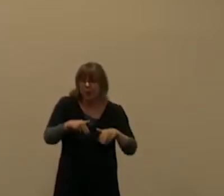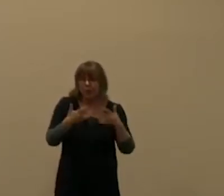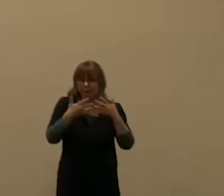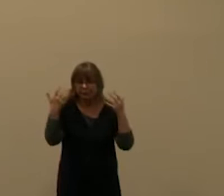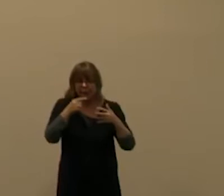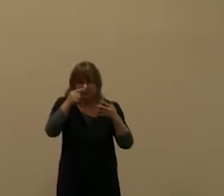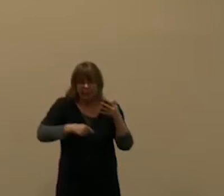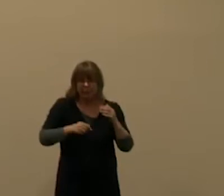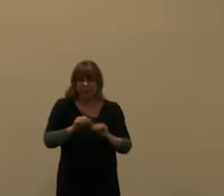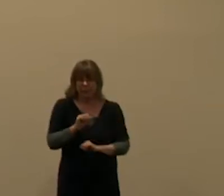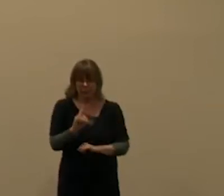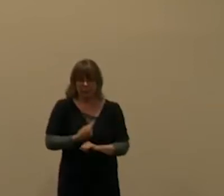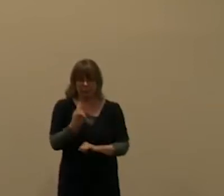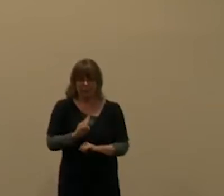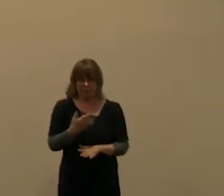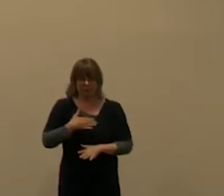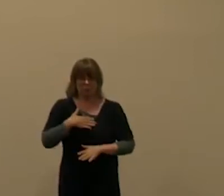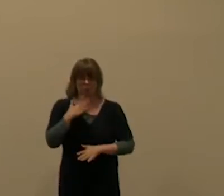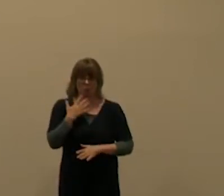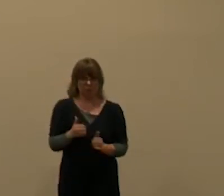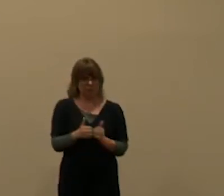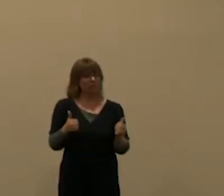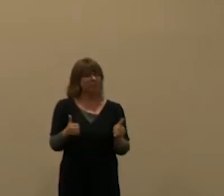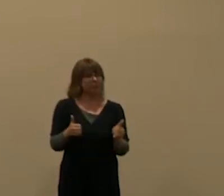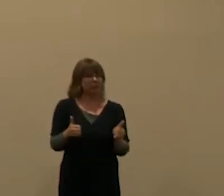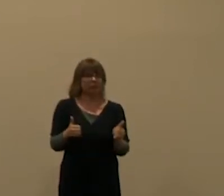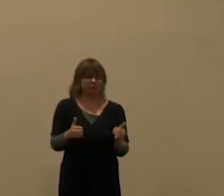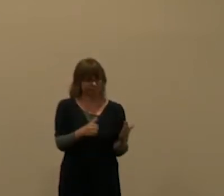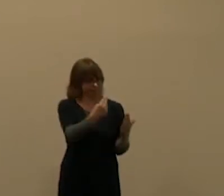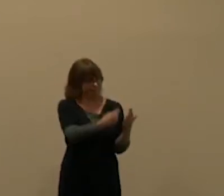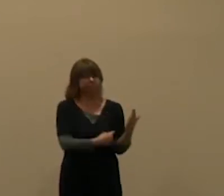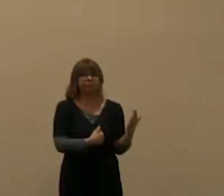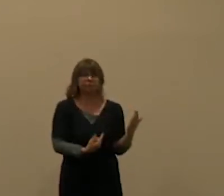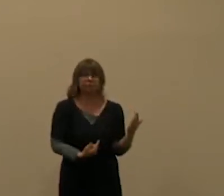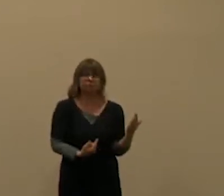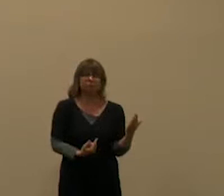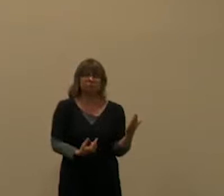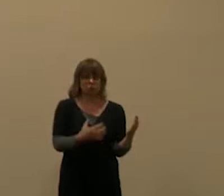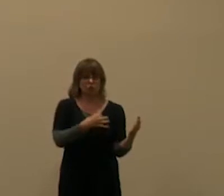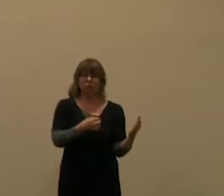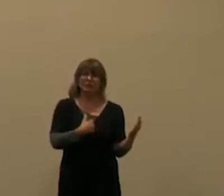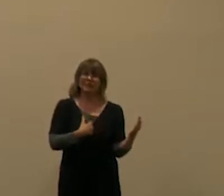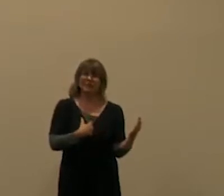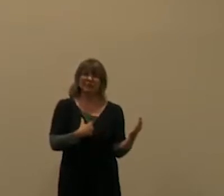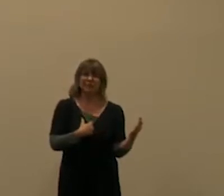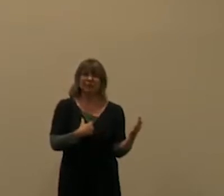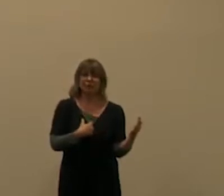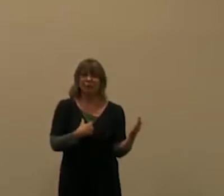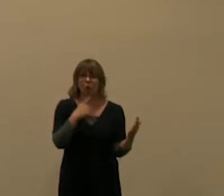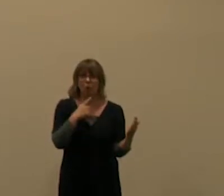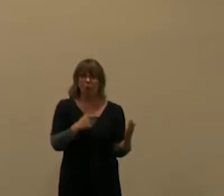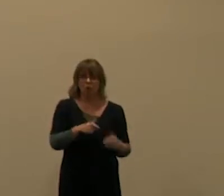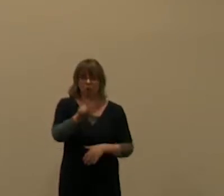and whatever. Now, if we want to be like properly standing in front of our customers, do we want to have